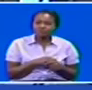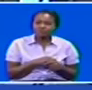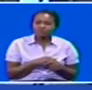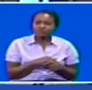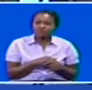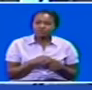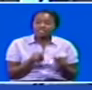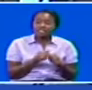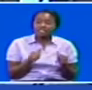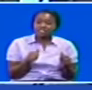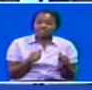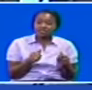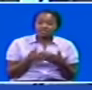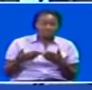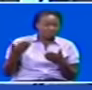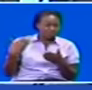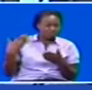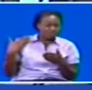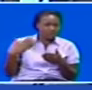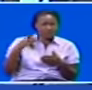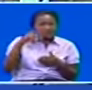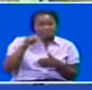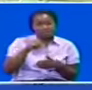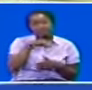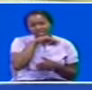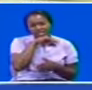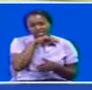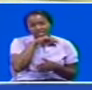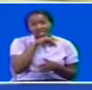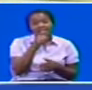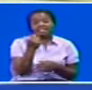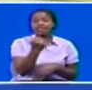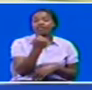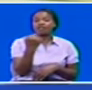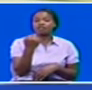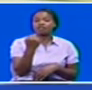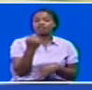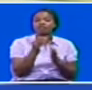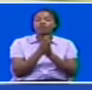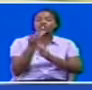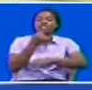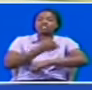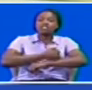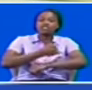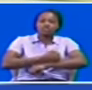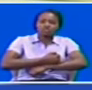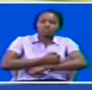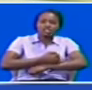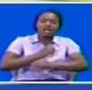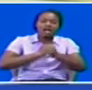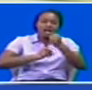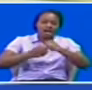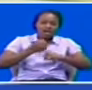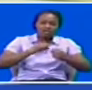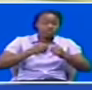Remember, the former prime minister has been categorical that the arm that has the institutions that can take action on